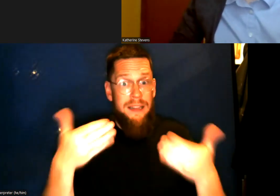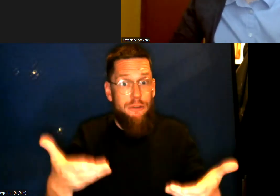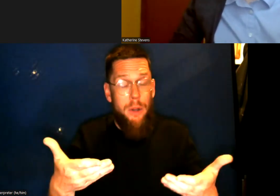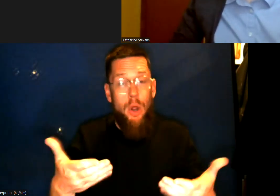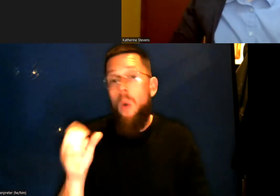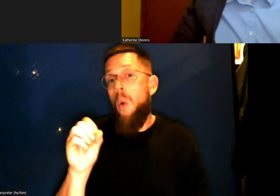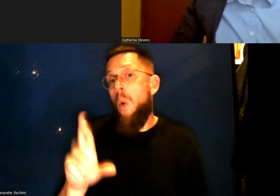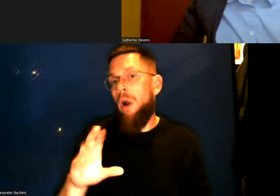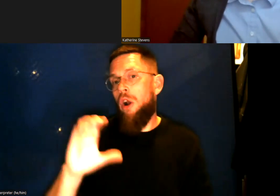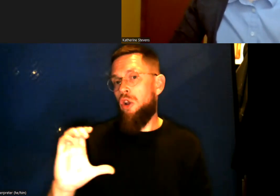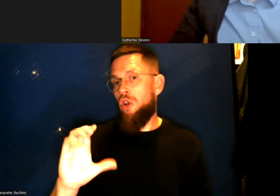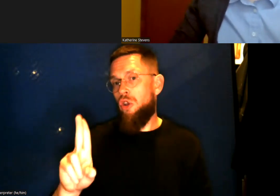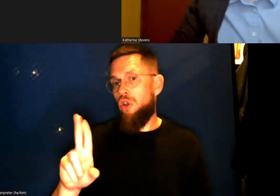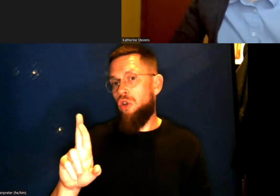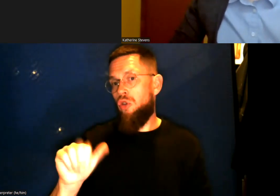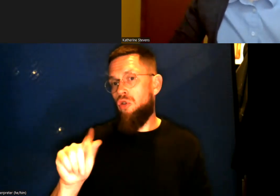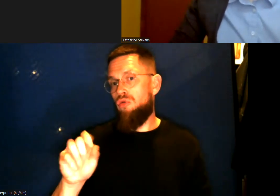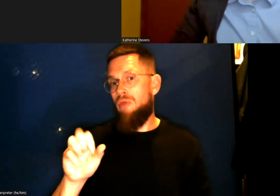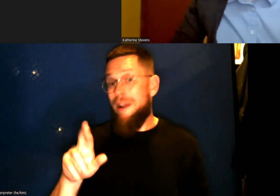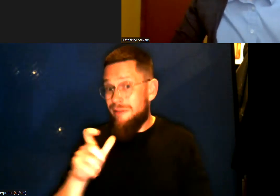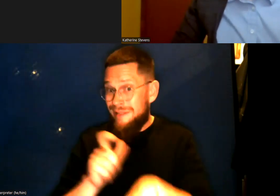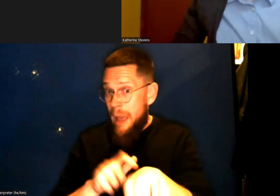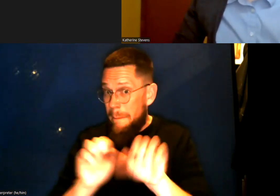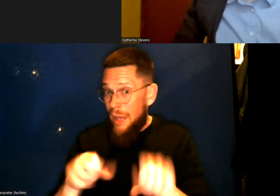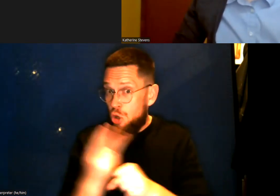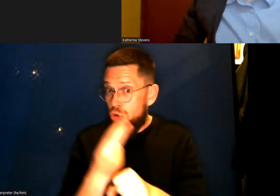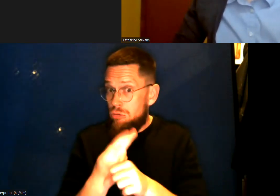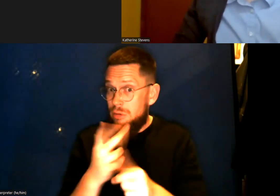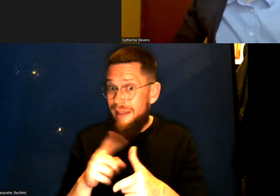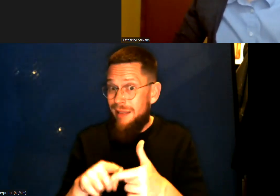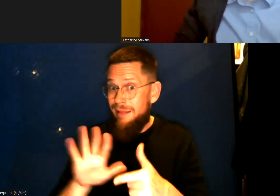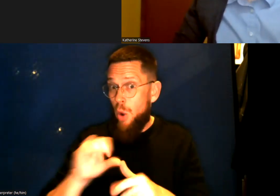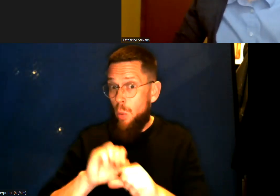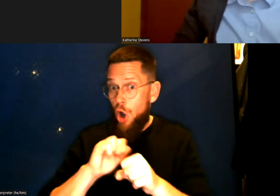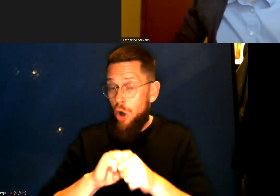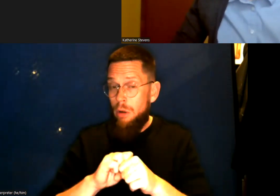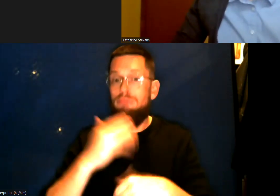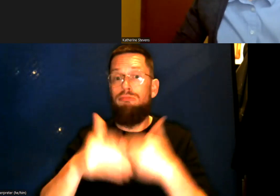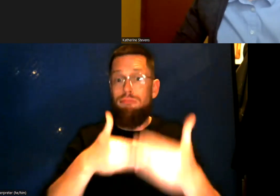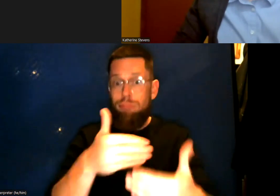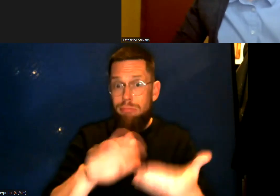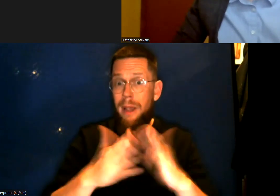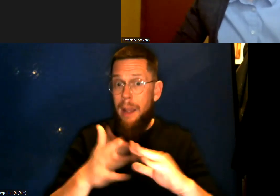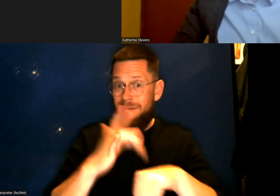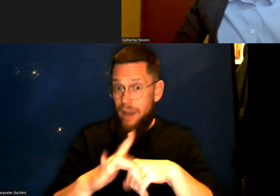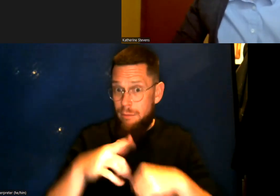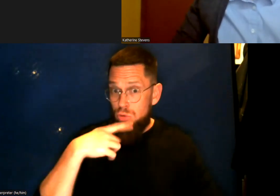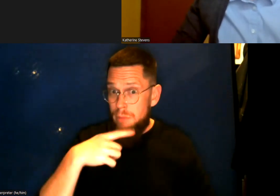archival materials, which will then be made available to the public? I'd say the answer to that is, if that